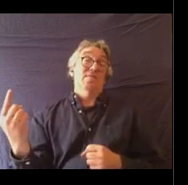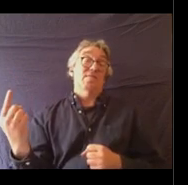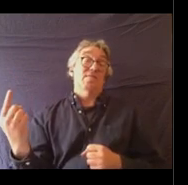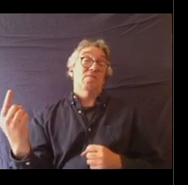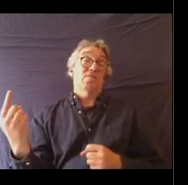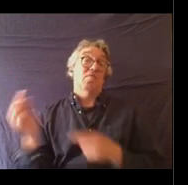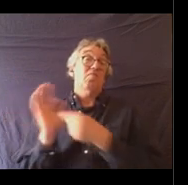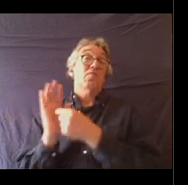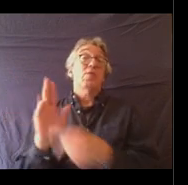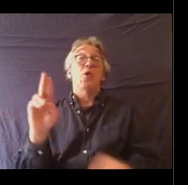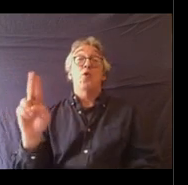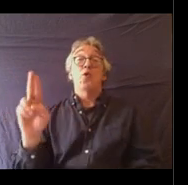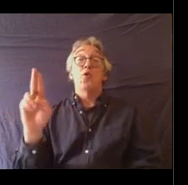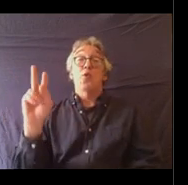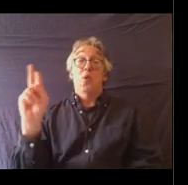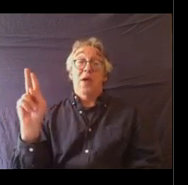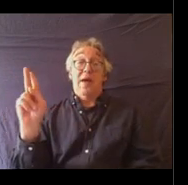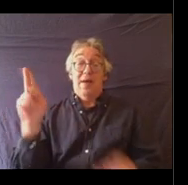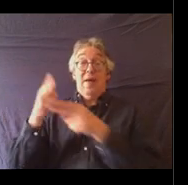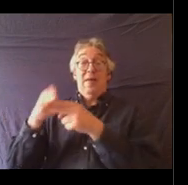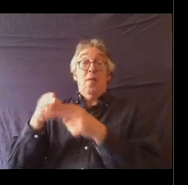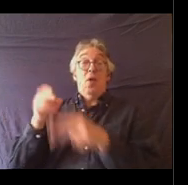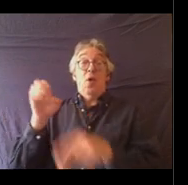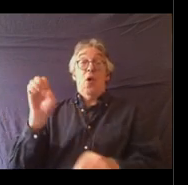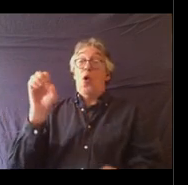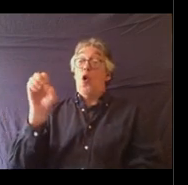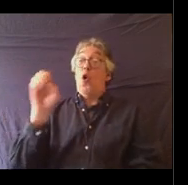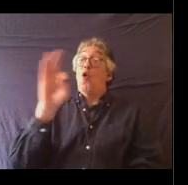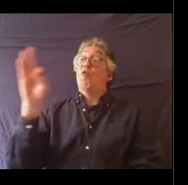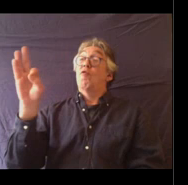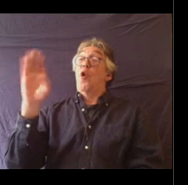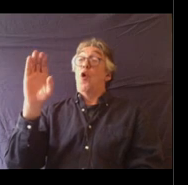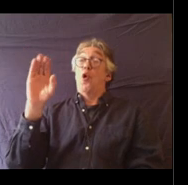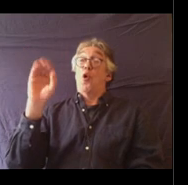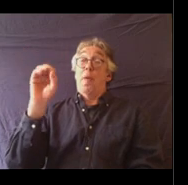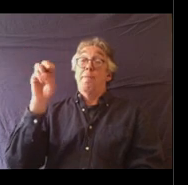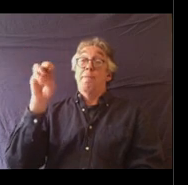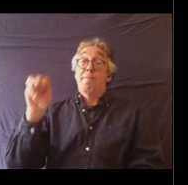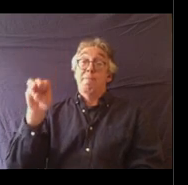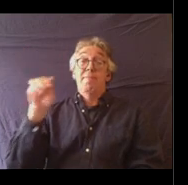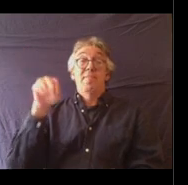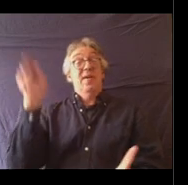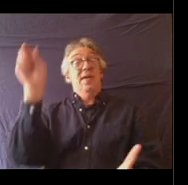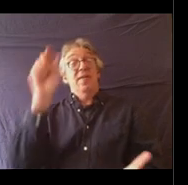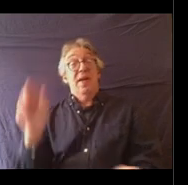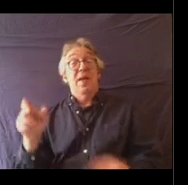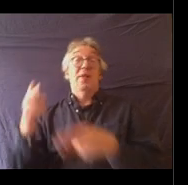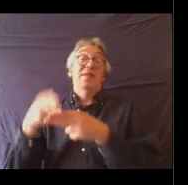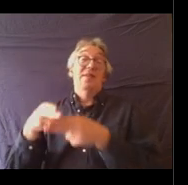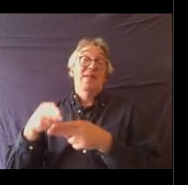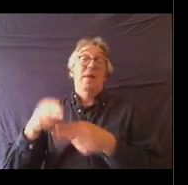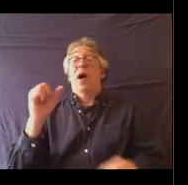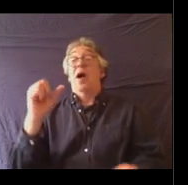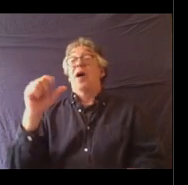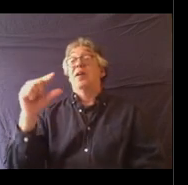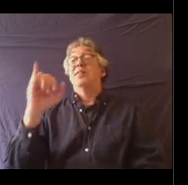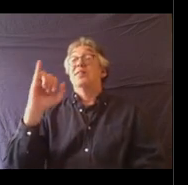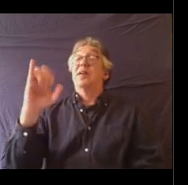instance, in the UK, it's Ofcom. In Italy, it's Agicom. And what we wanted to put in